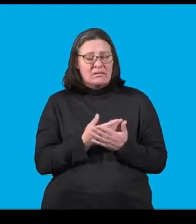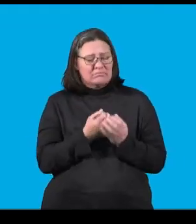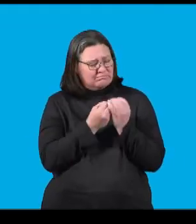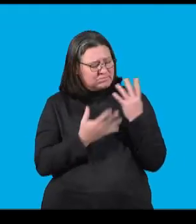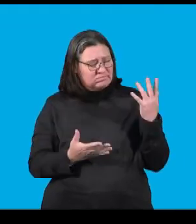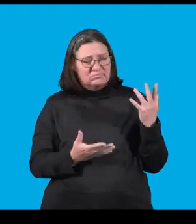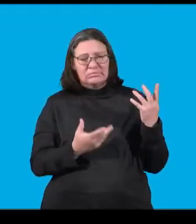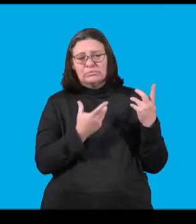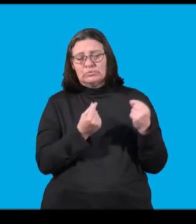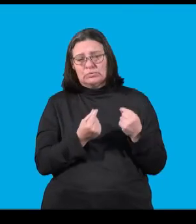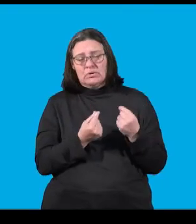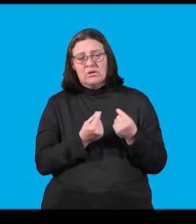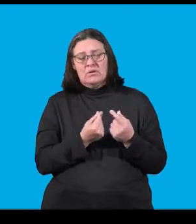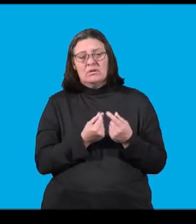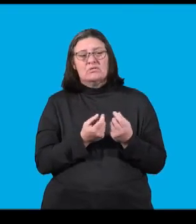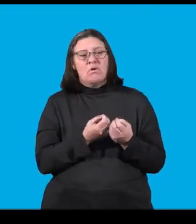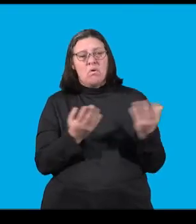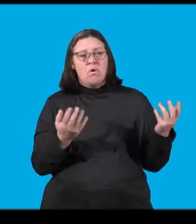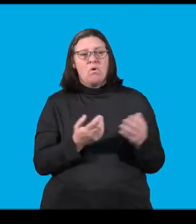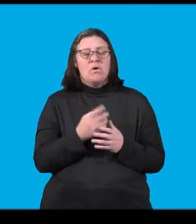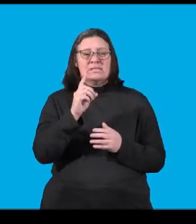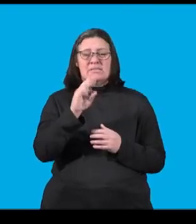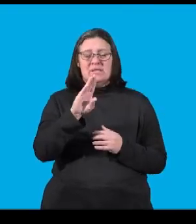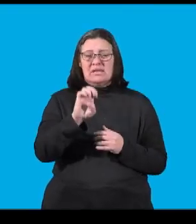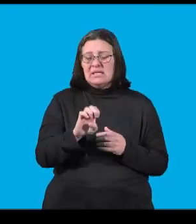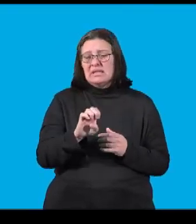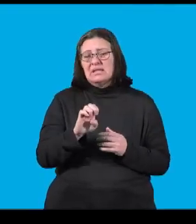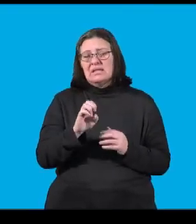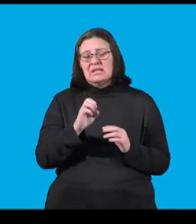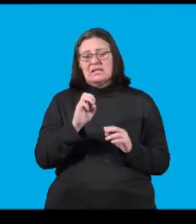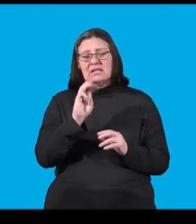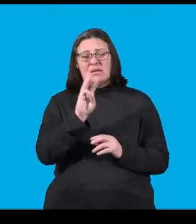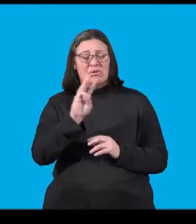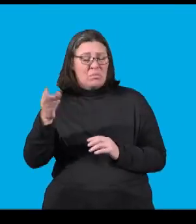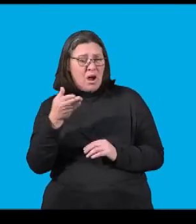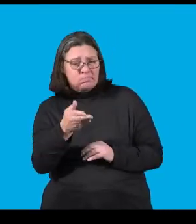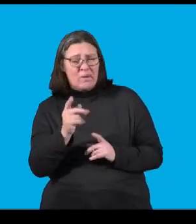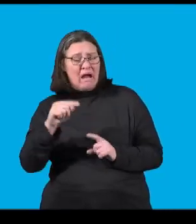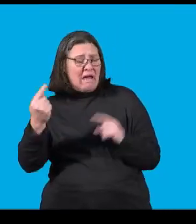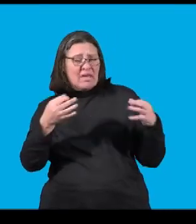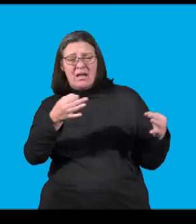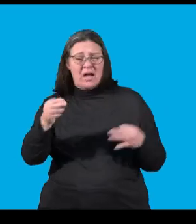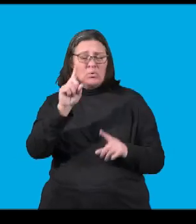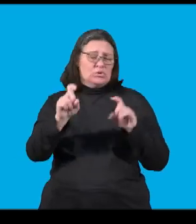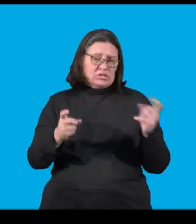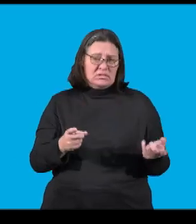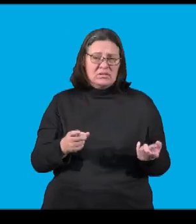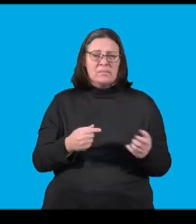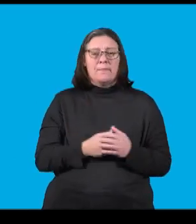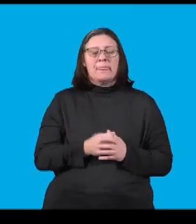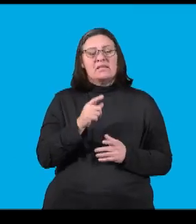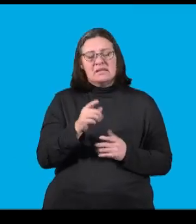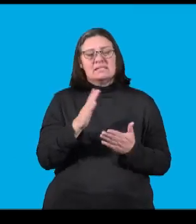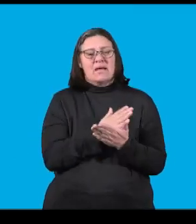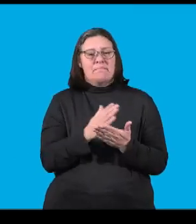can really, there's so much there. There's so much on the DBE website, and you can find so many other exam paper questions besides